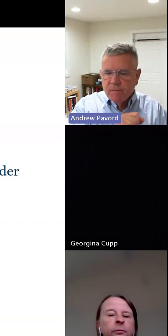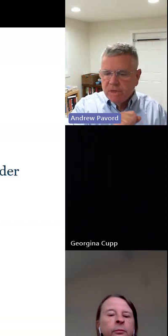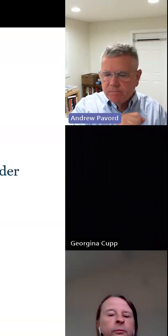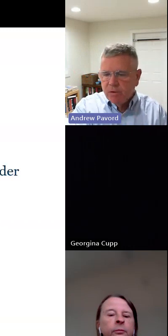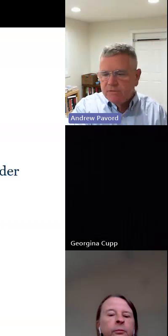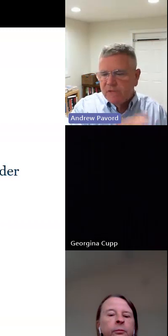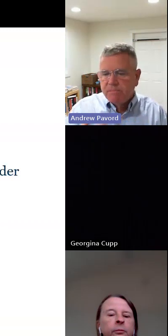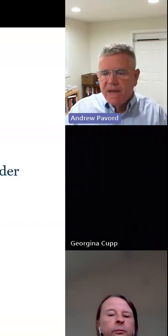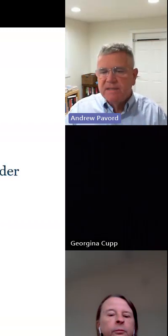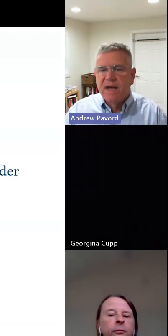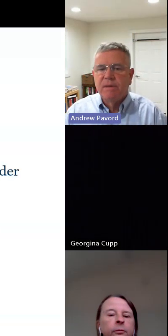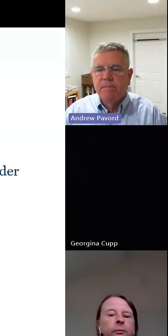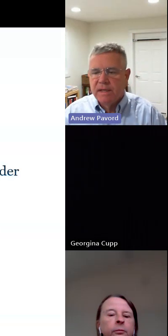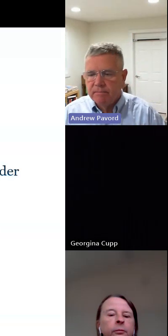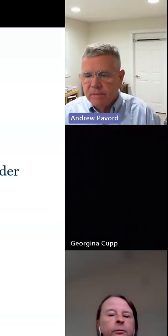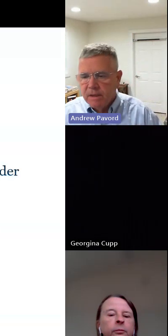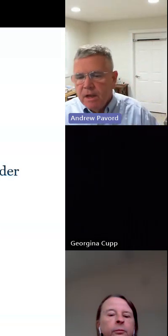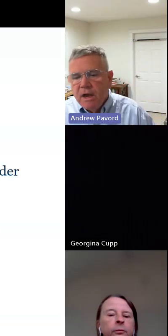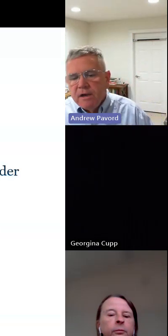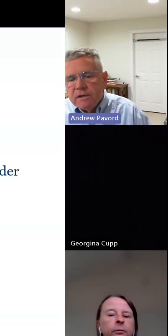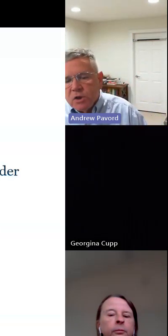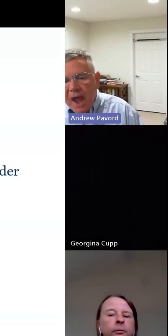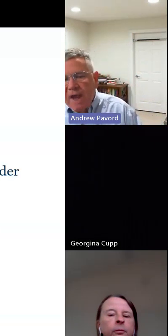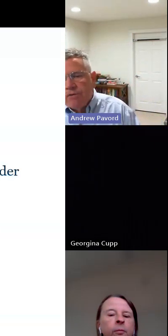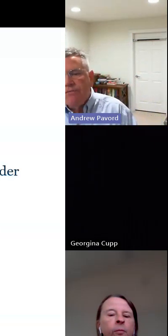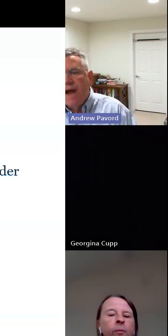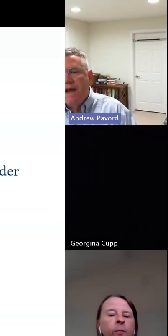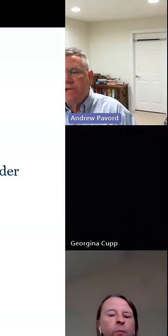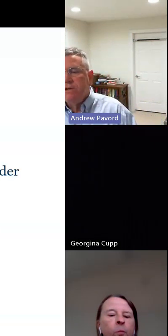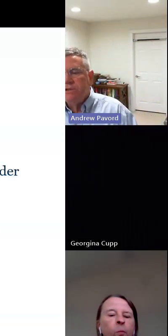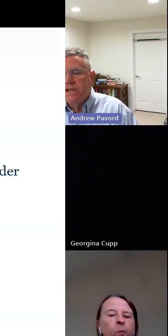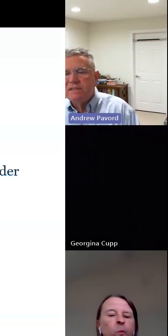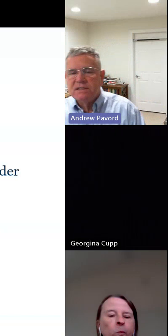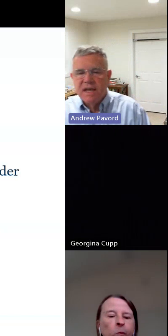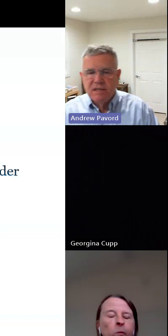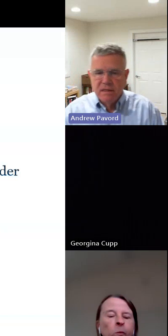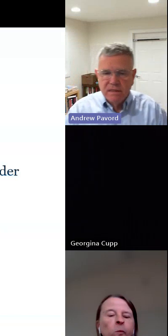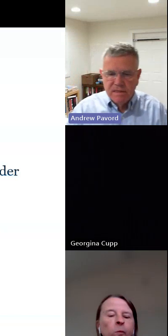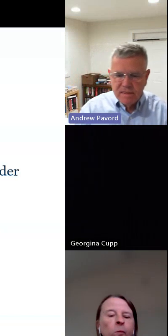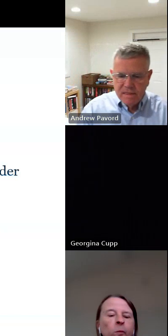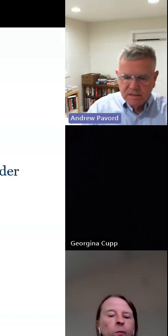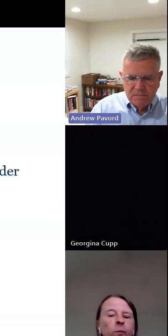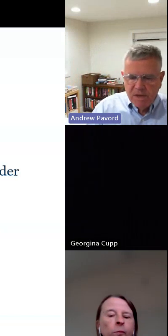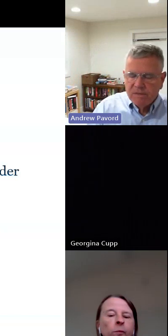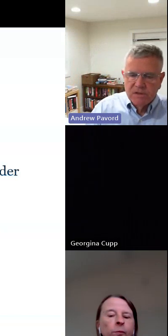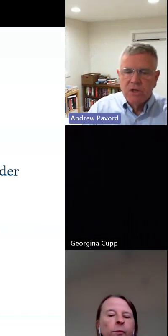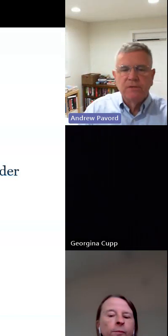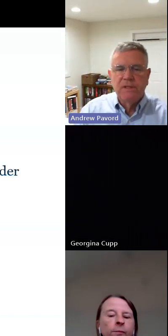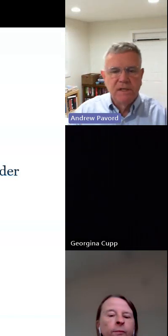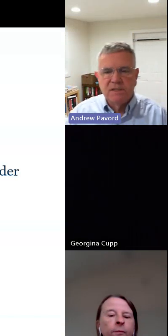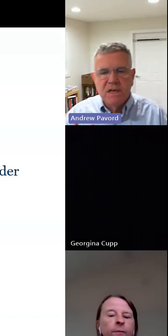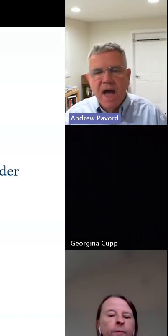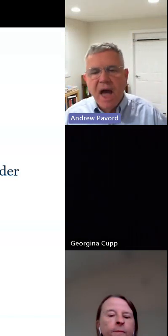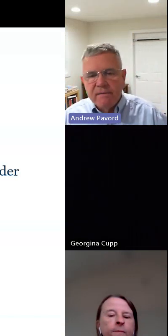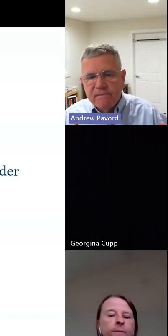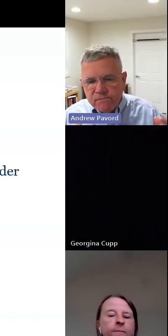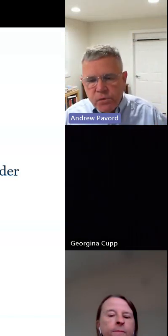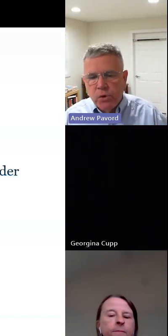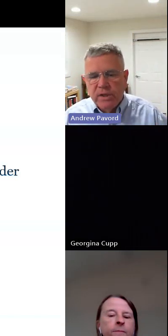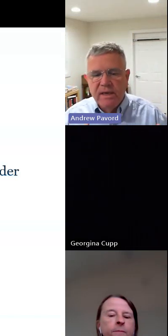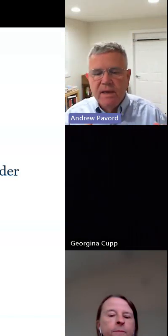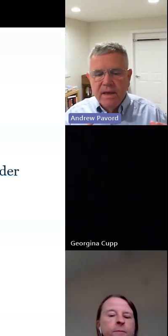federal government approves it and pays out the money. So after 5 years, let's say that Smith Consulting has